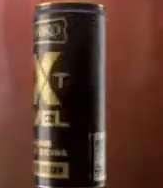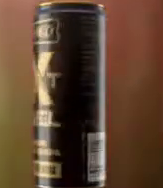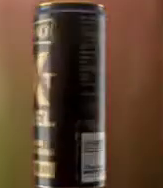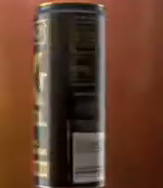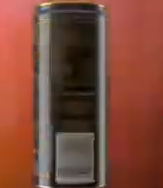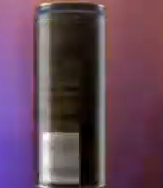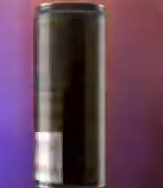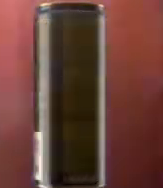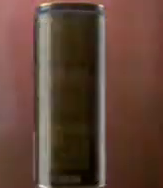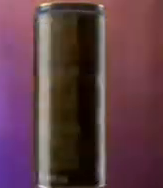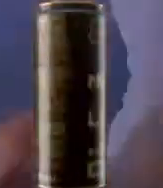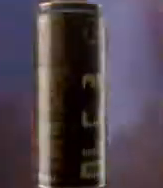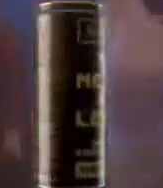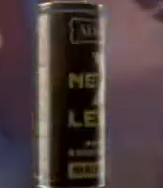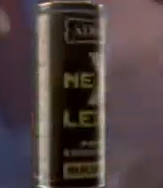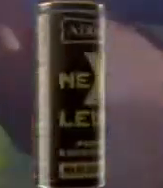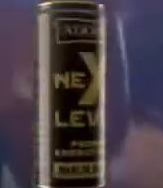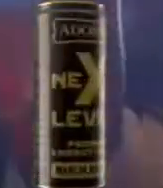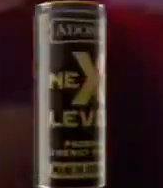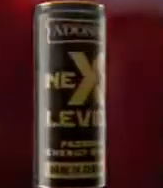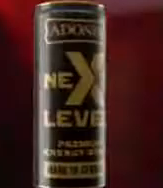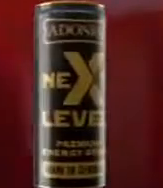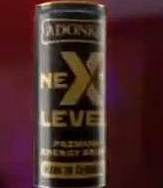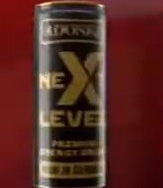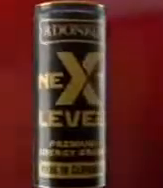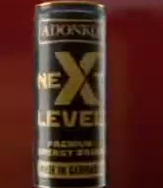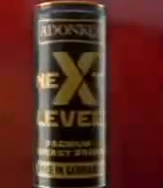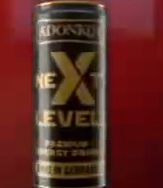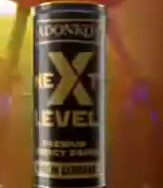And they call me Eugene.